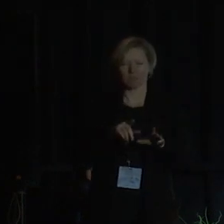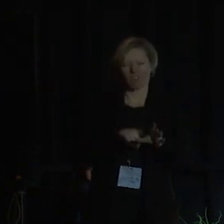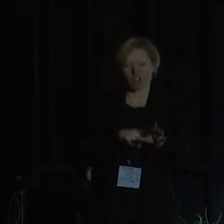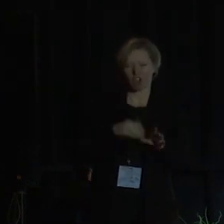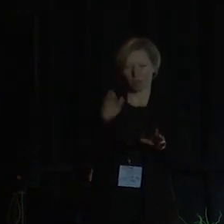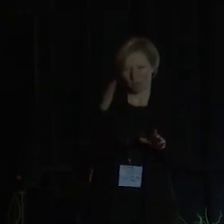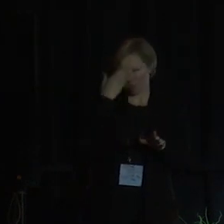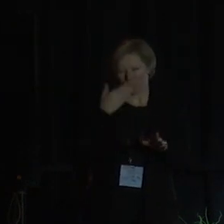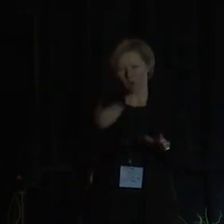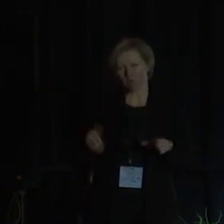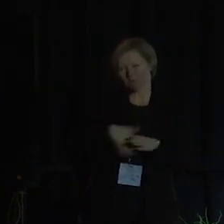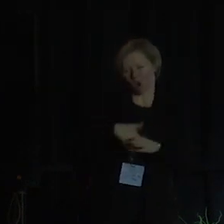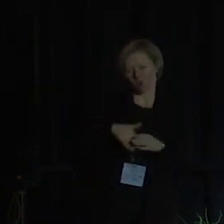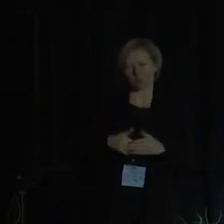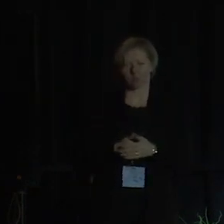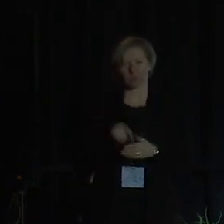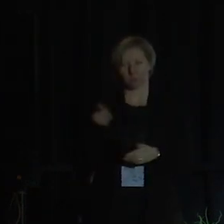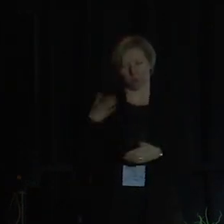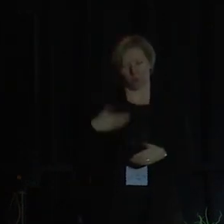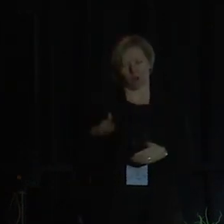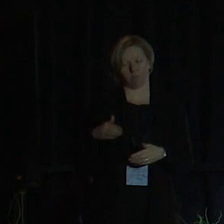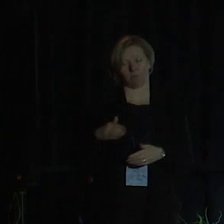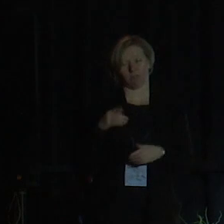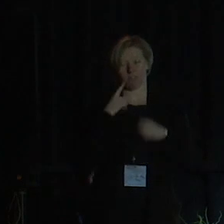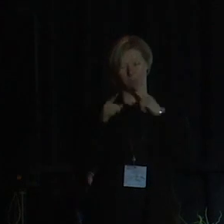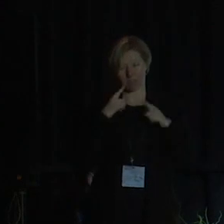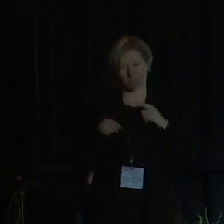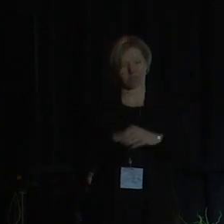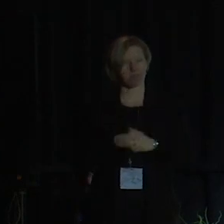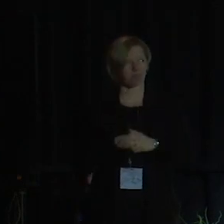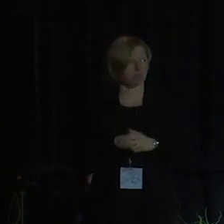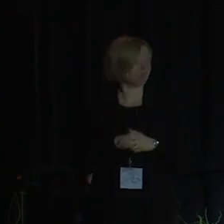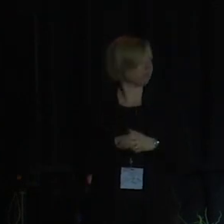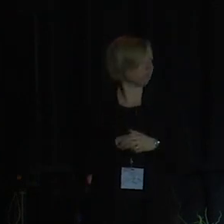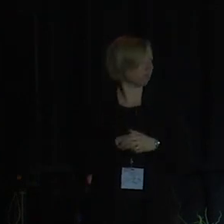of the event. If you would like more information,